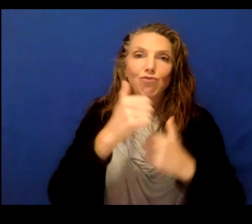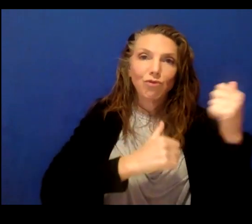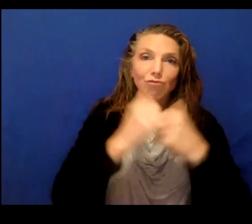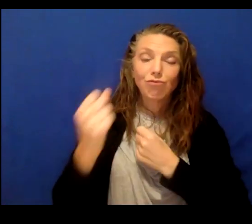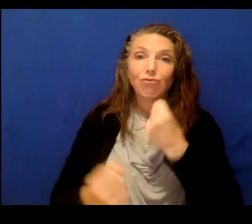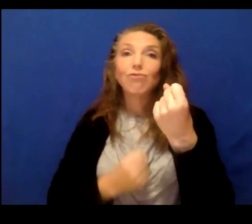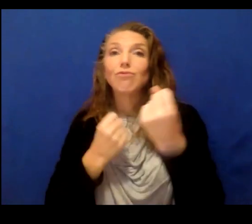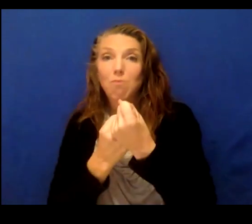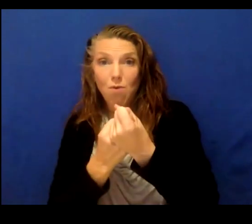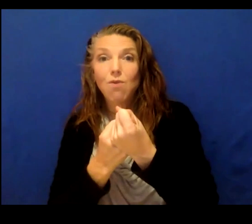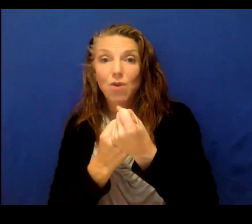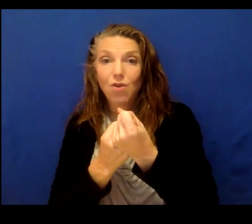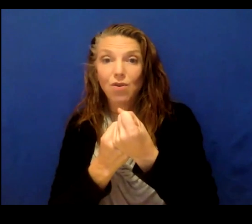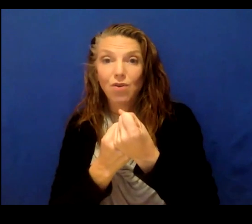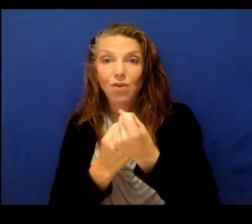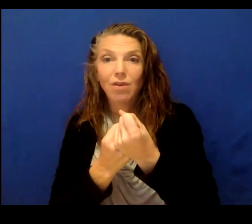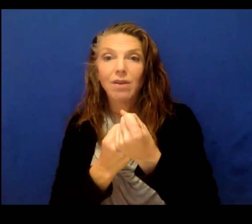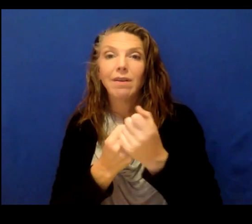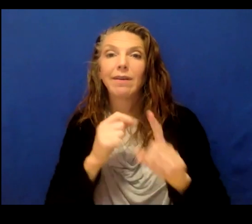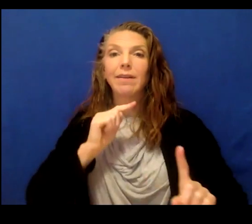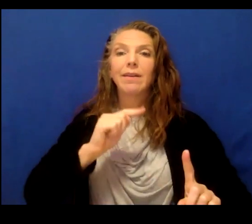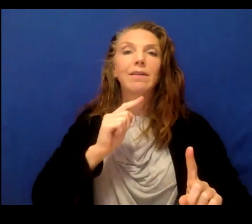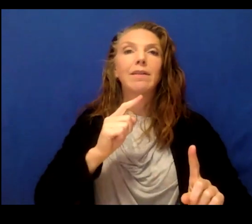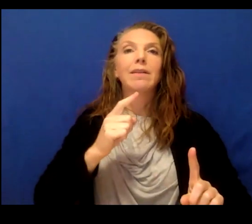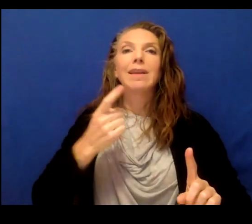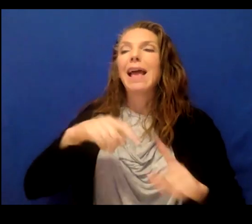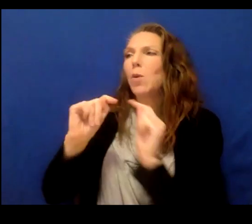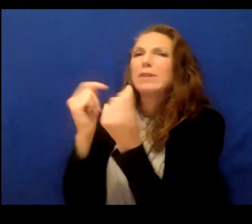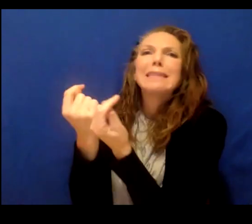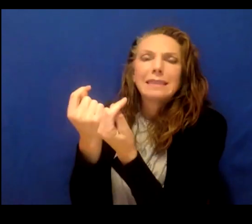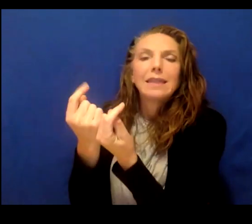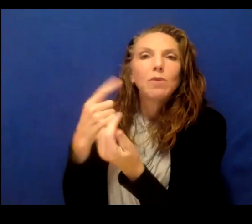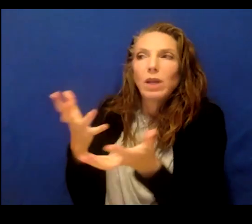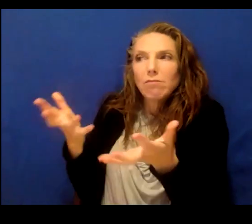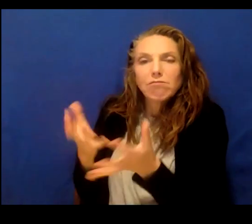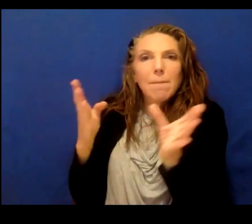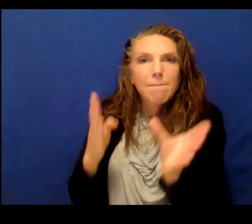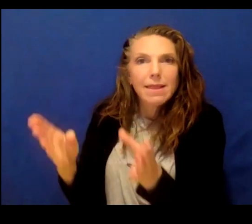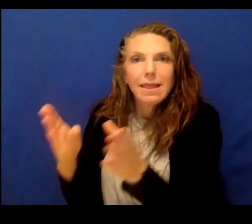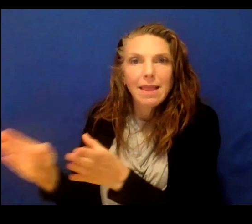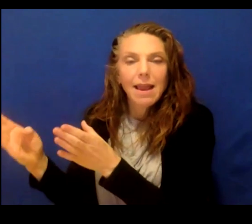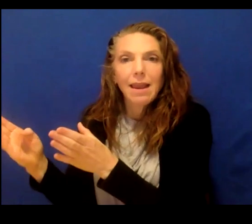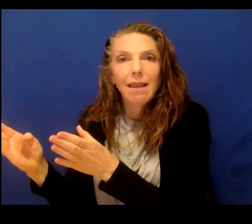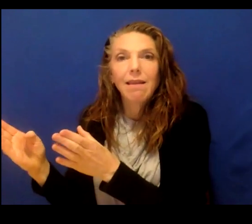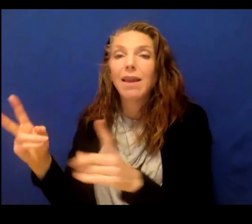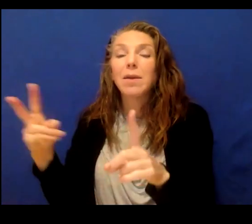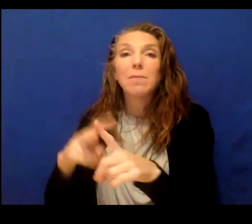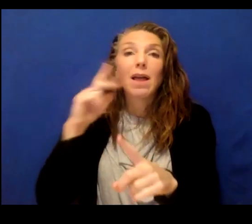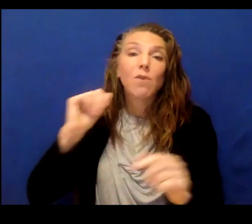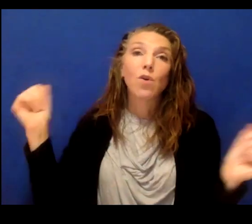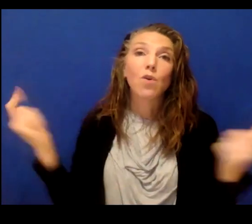And in our work with teams and districts, we always encourage planning as universally as